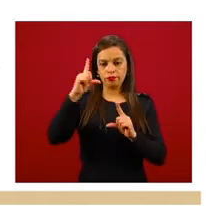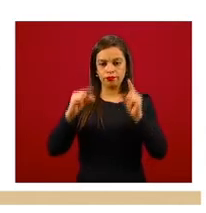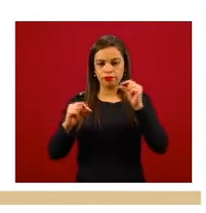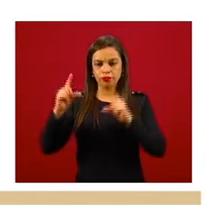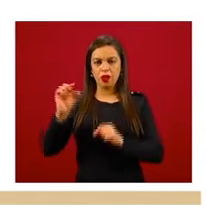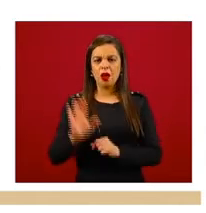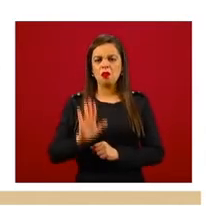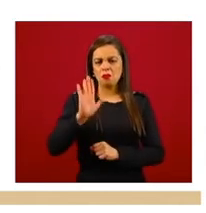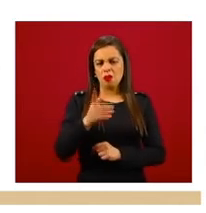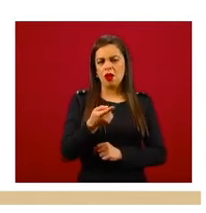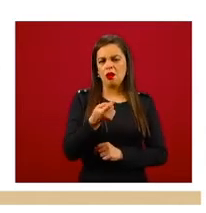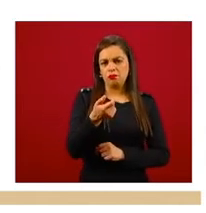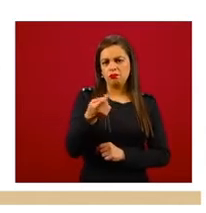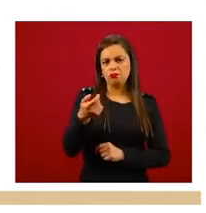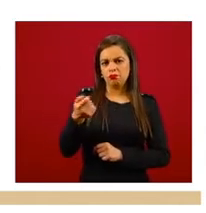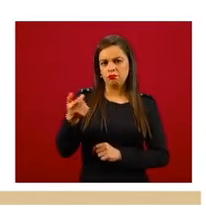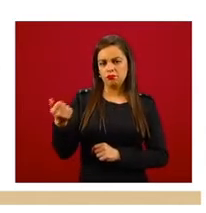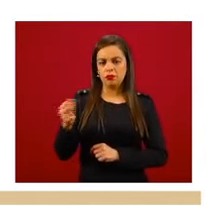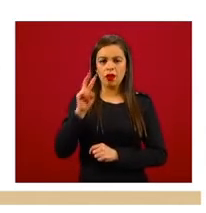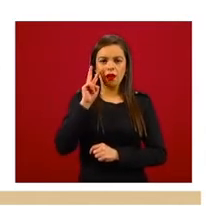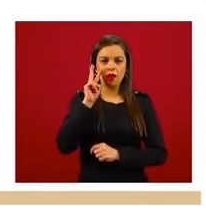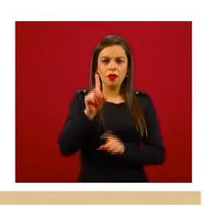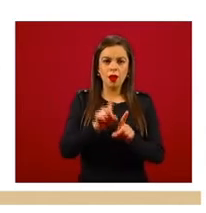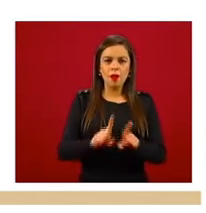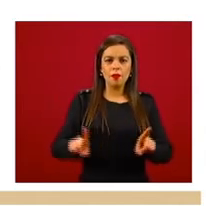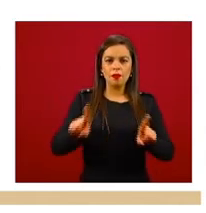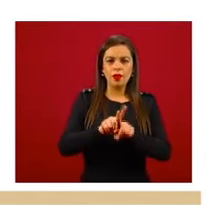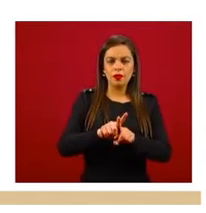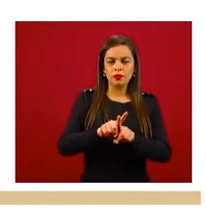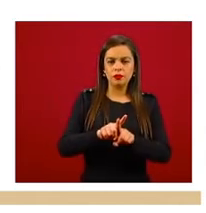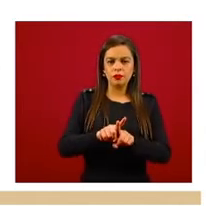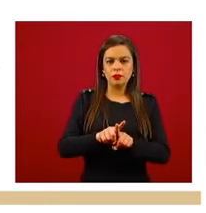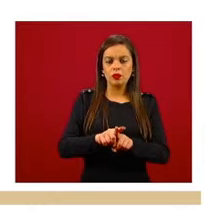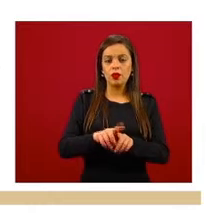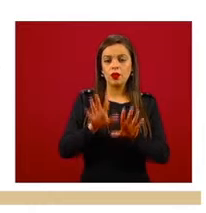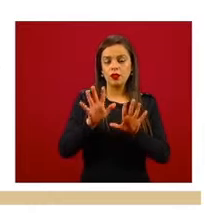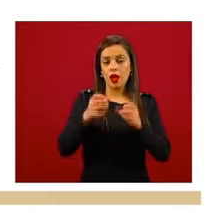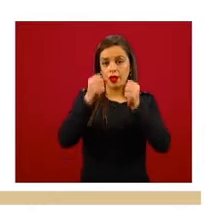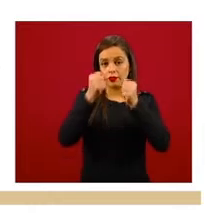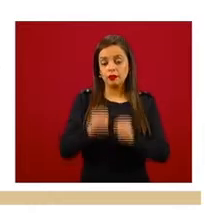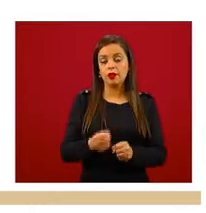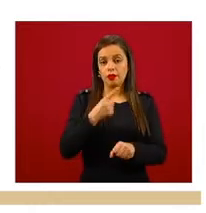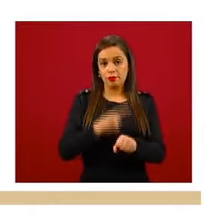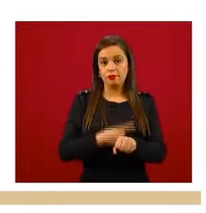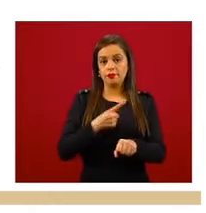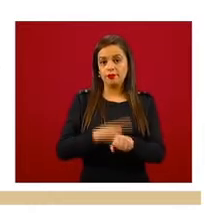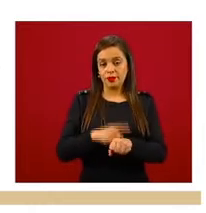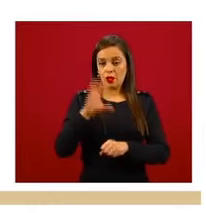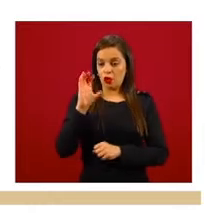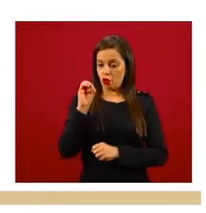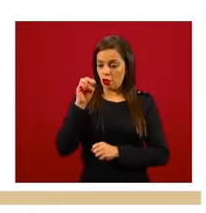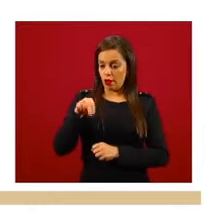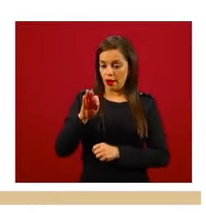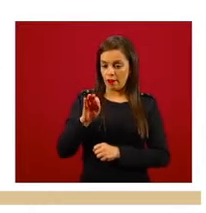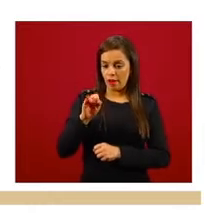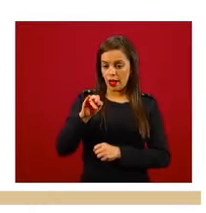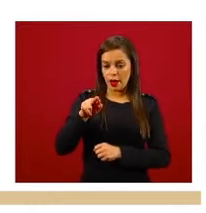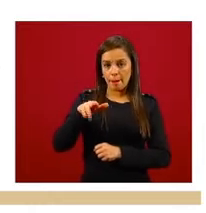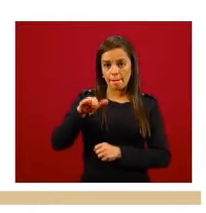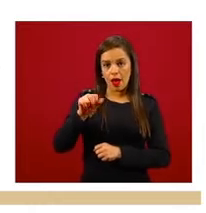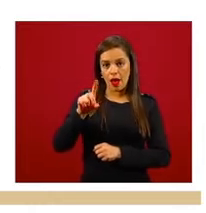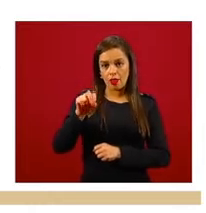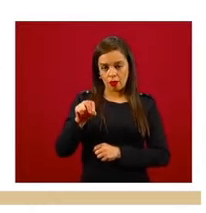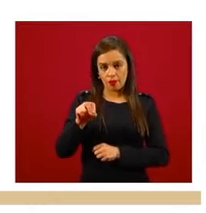And you can see a very homogeneous distribution, just like as the confirmed case